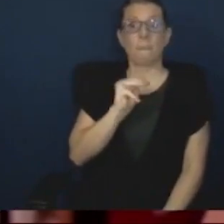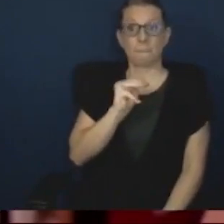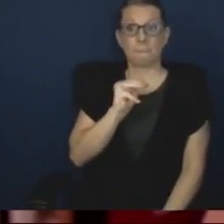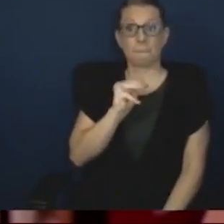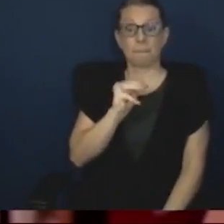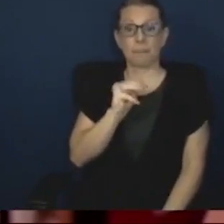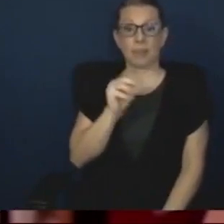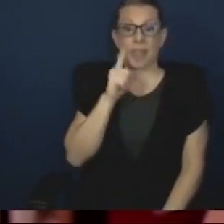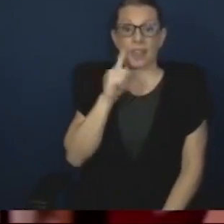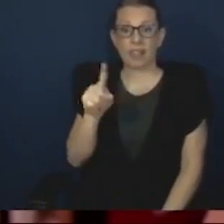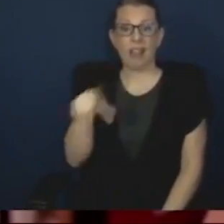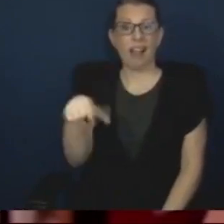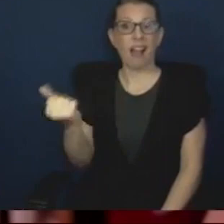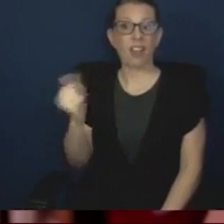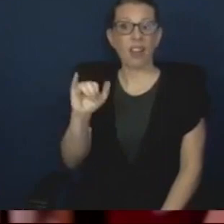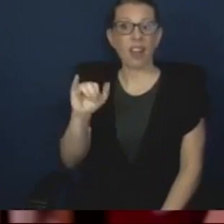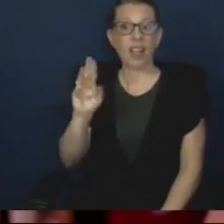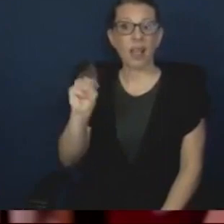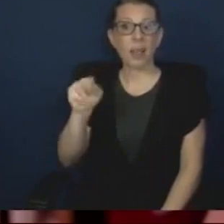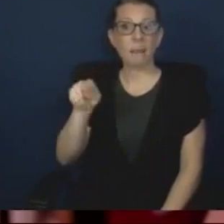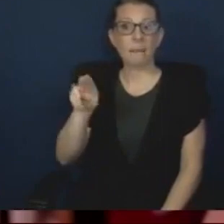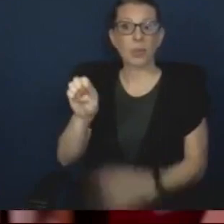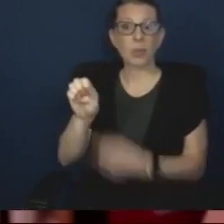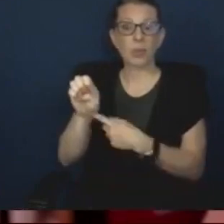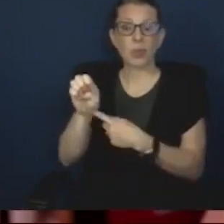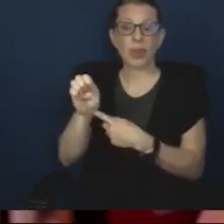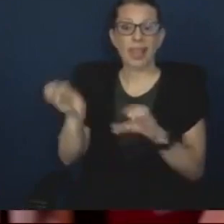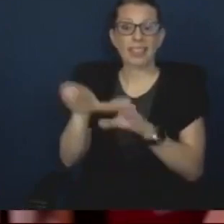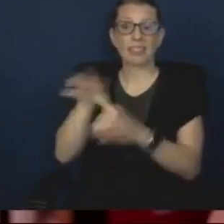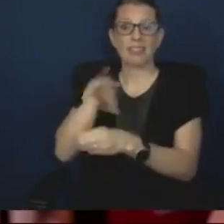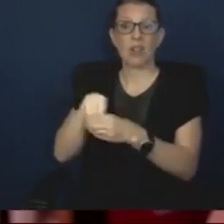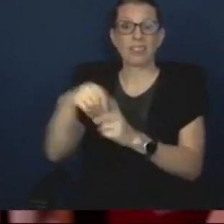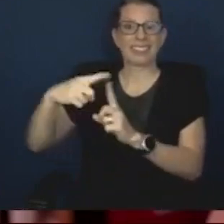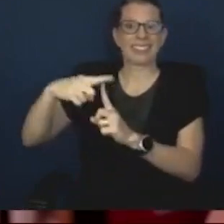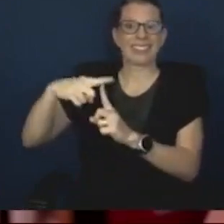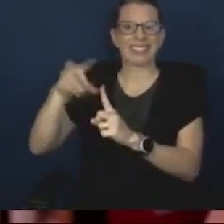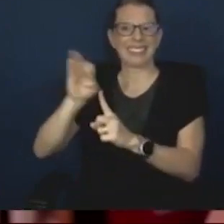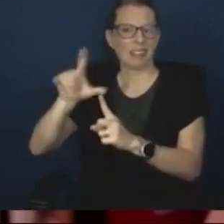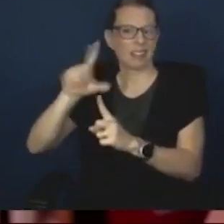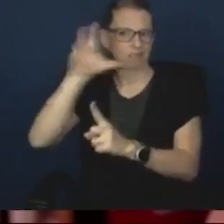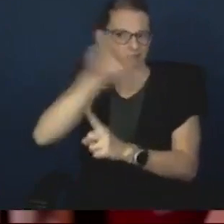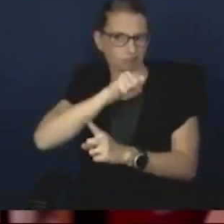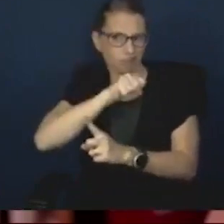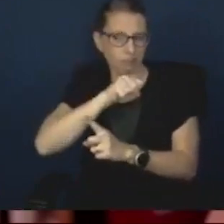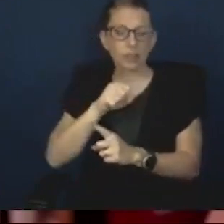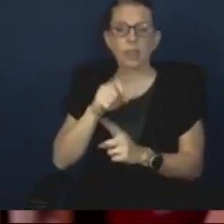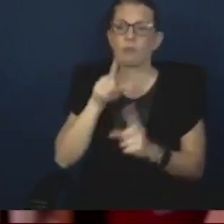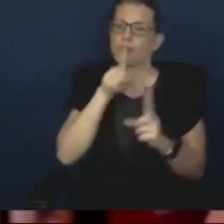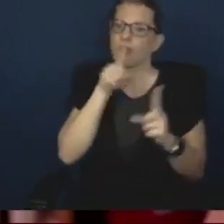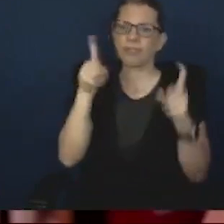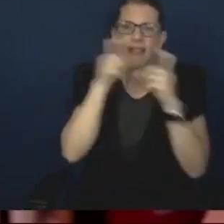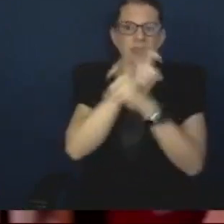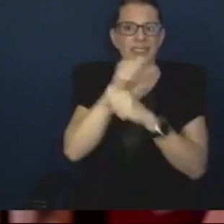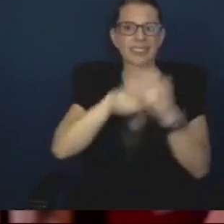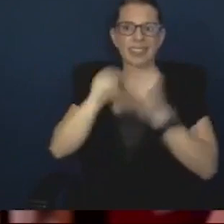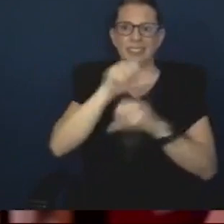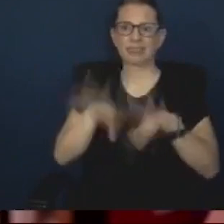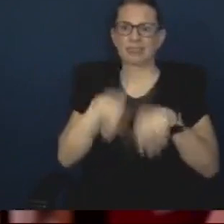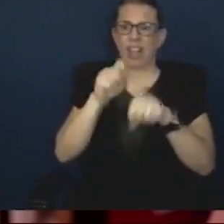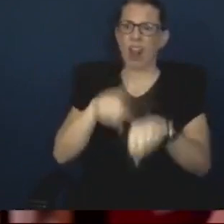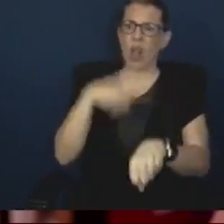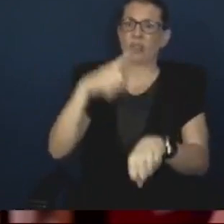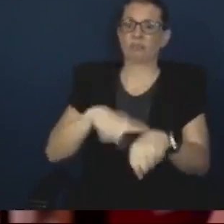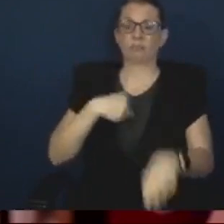immune activities involved, like yeah. T cells. So it's really complicated. And, you know, science takes a long time. I understand